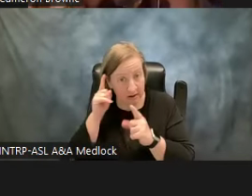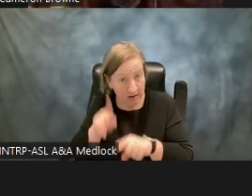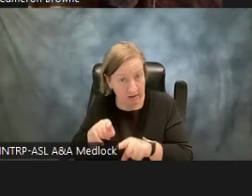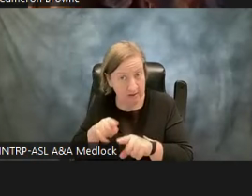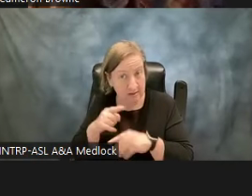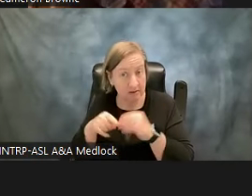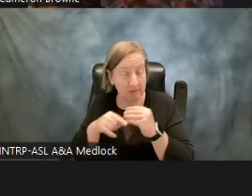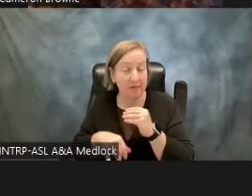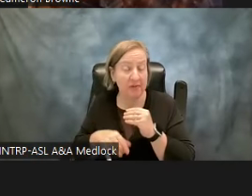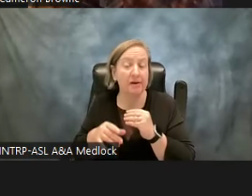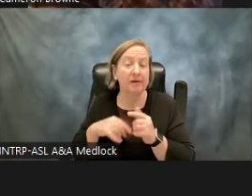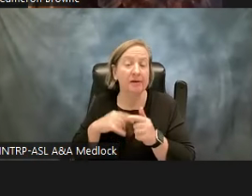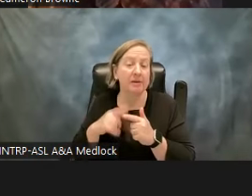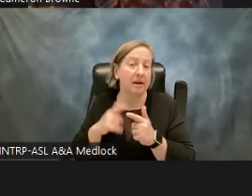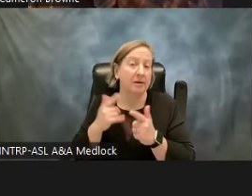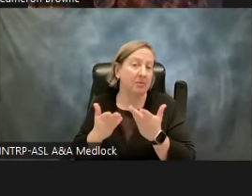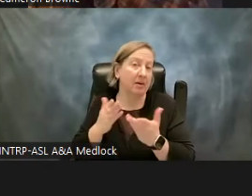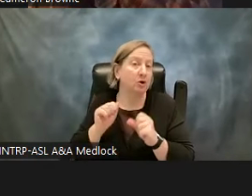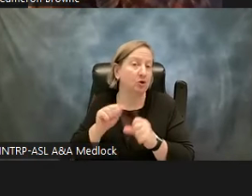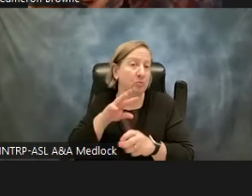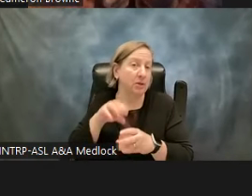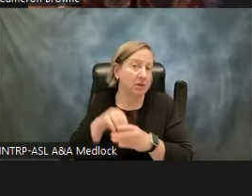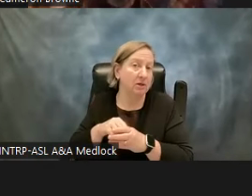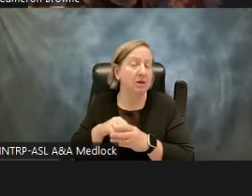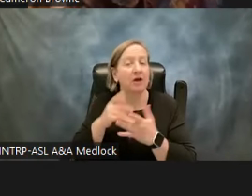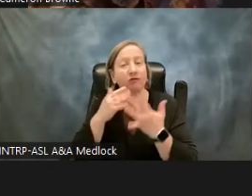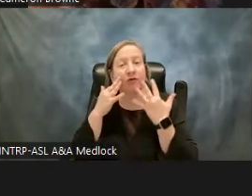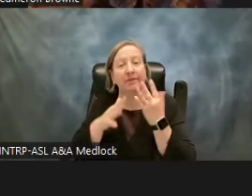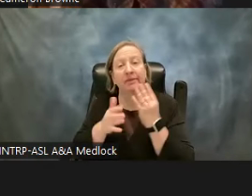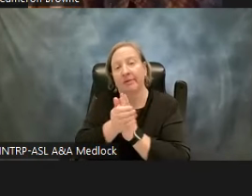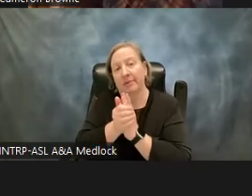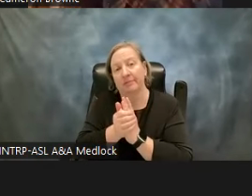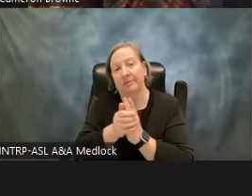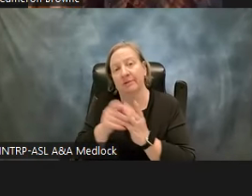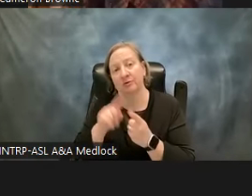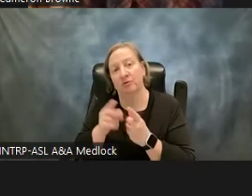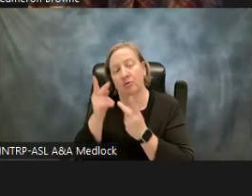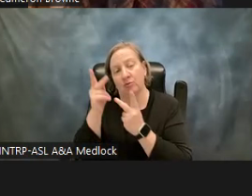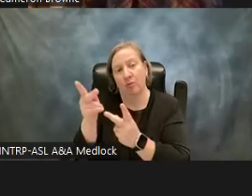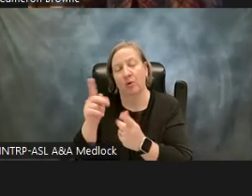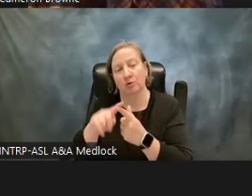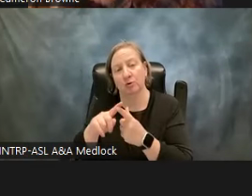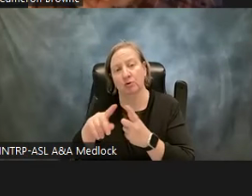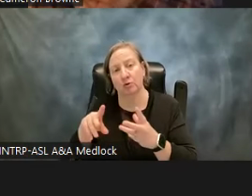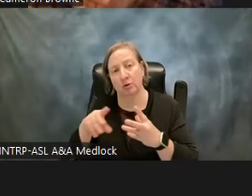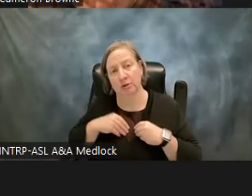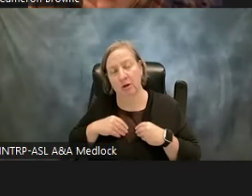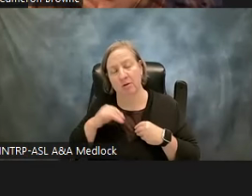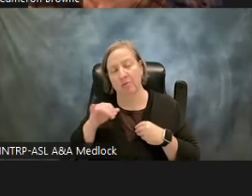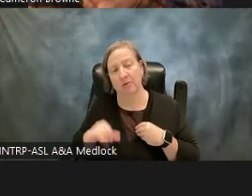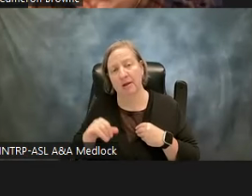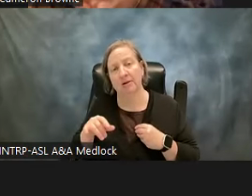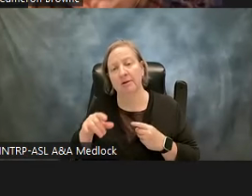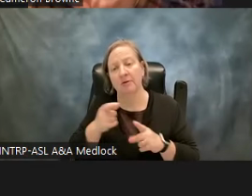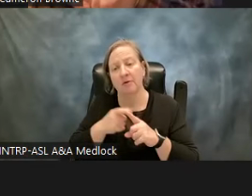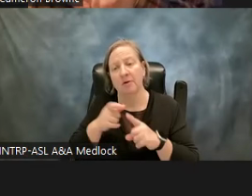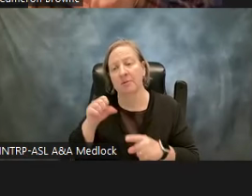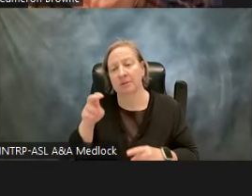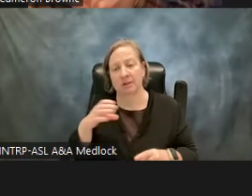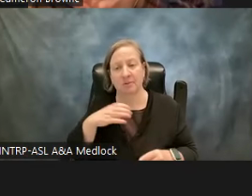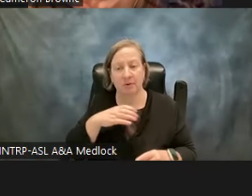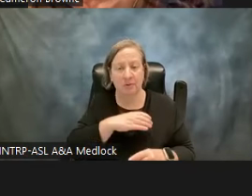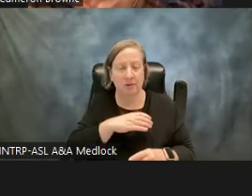it, then perhaps it could be essentially a friendly amendment to the proposal to adopt this document from the subcommittee.